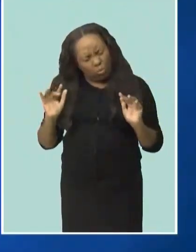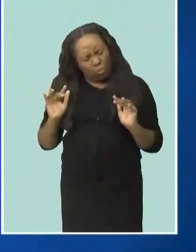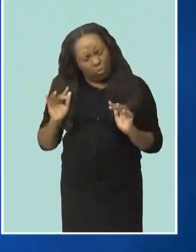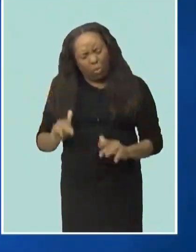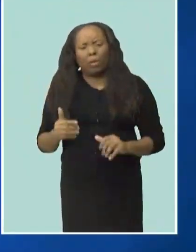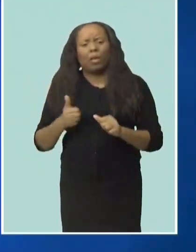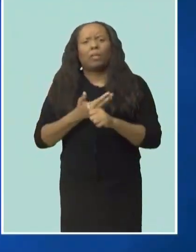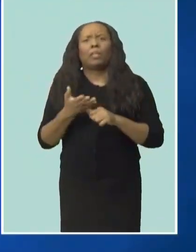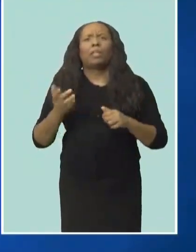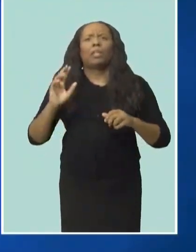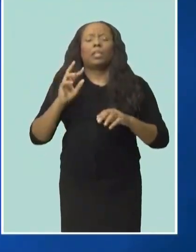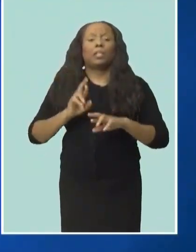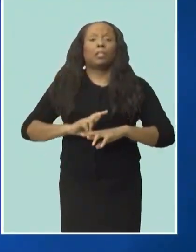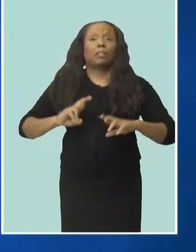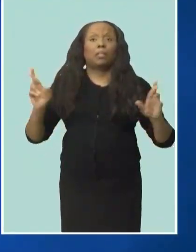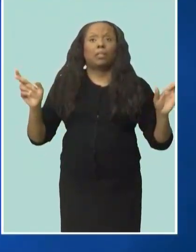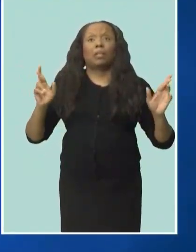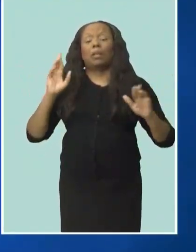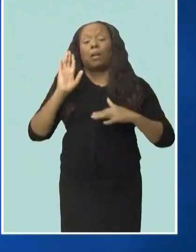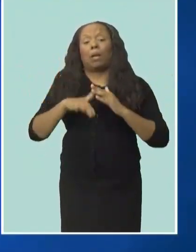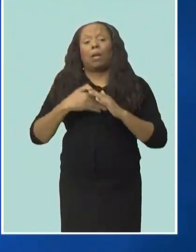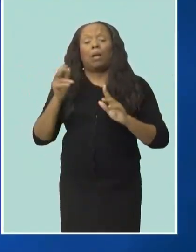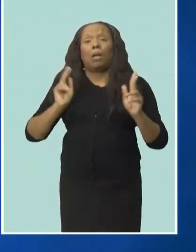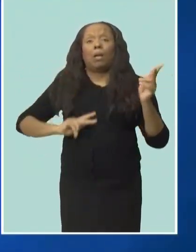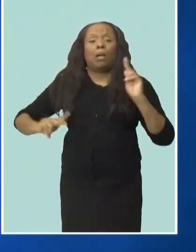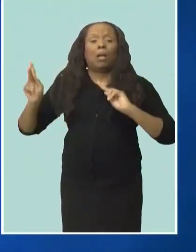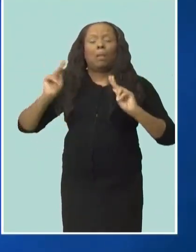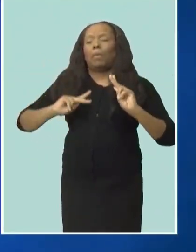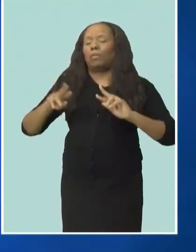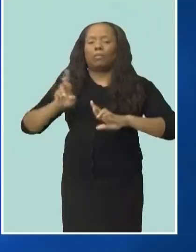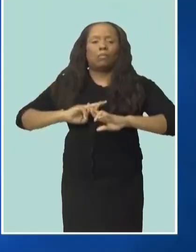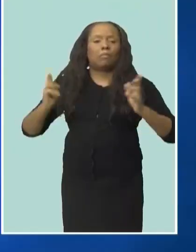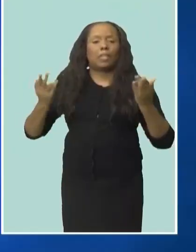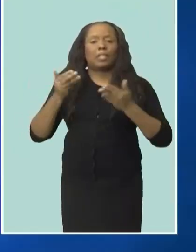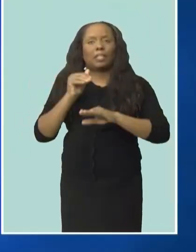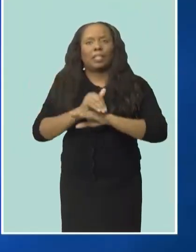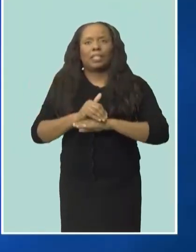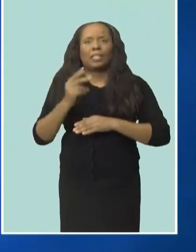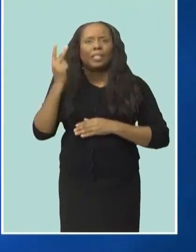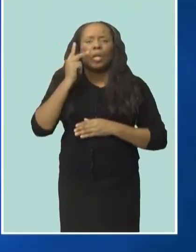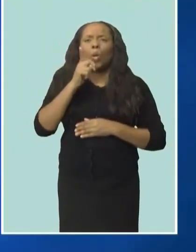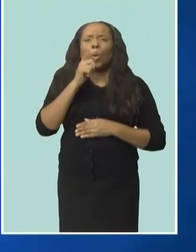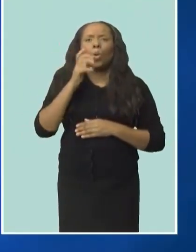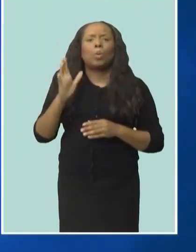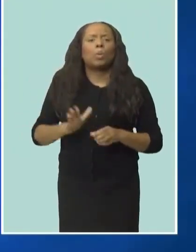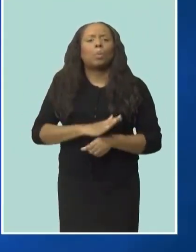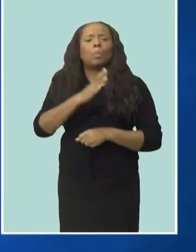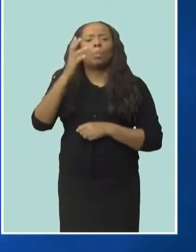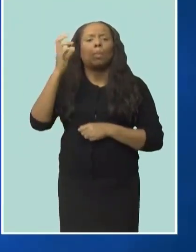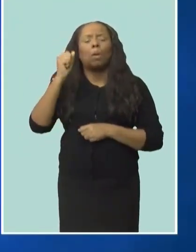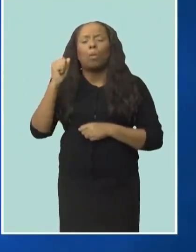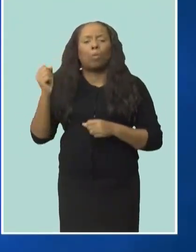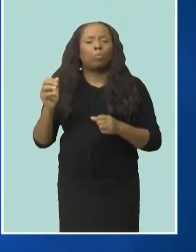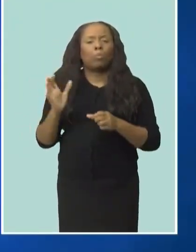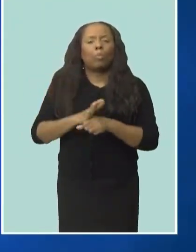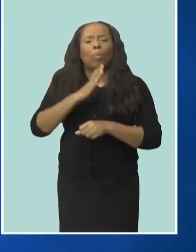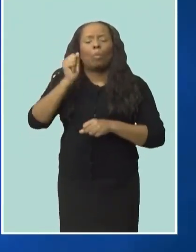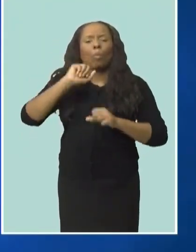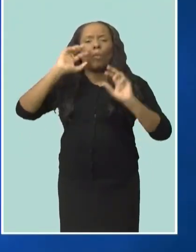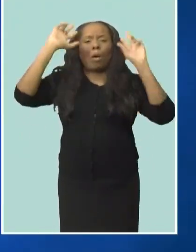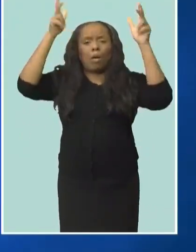and the fans ready, all eyes are on tonight's show to see who will be crowned Calypso Monarch